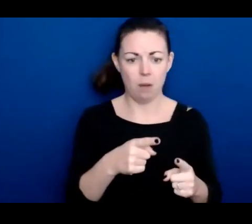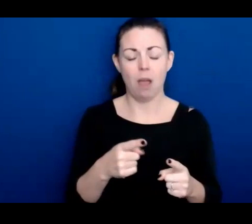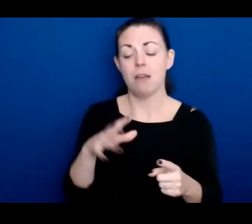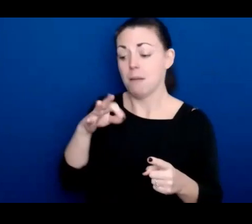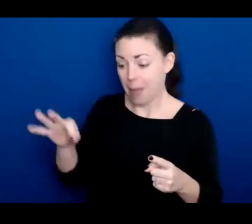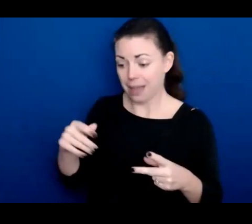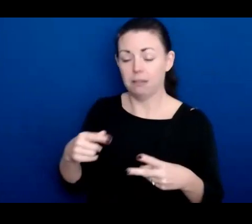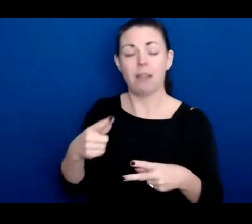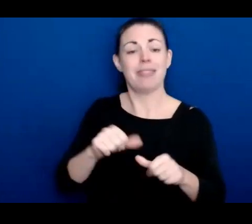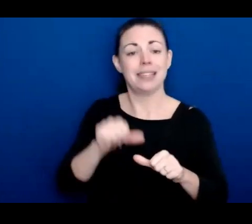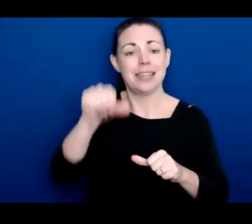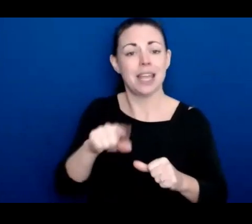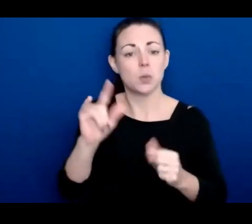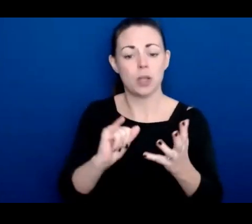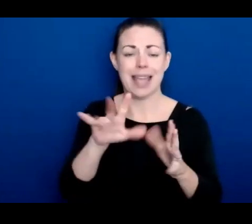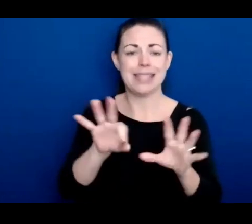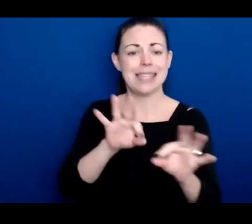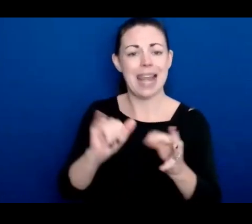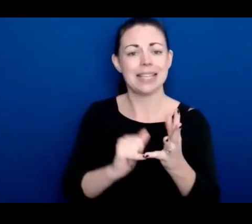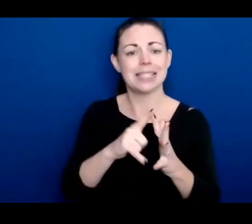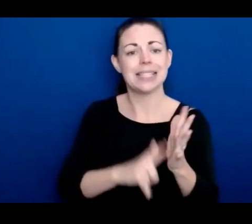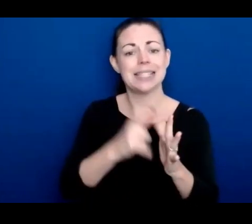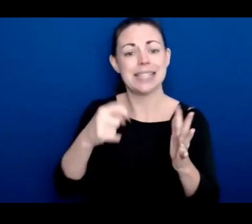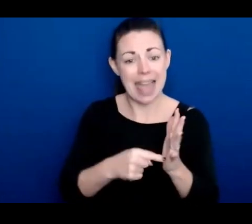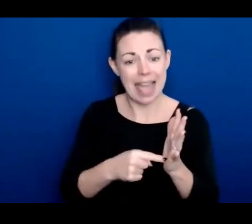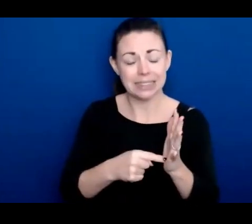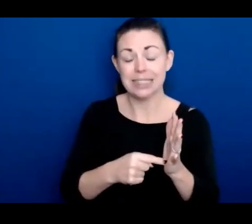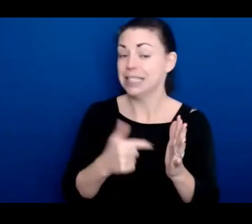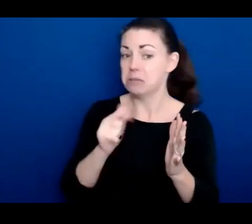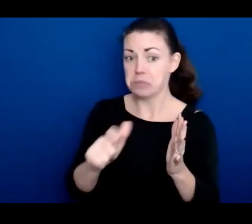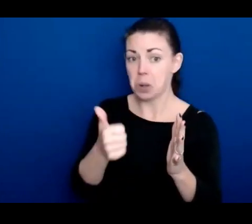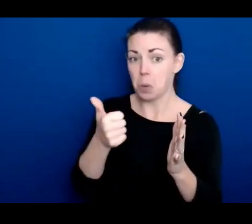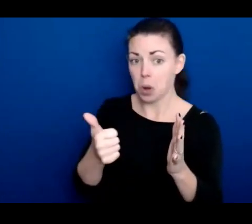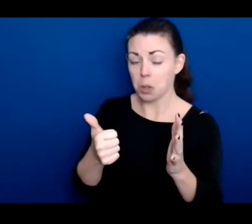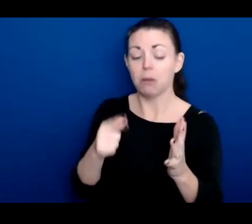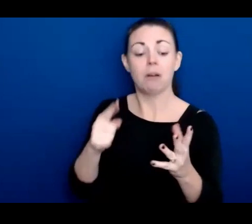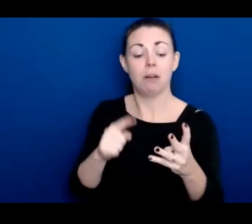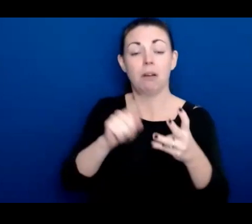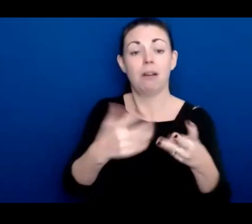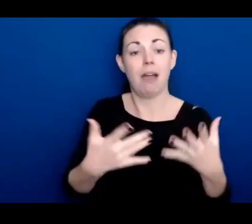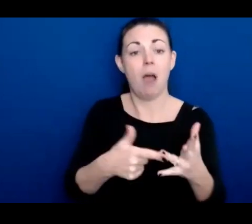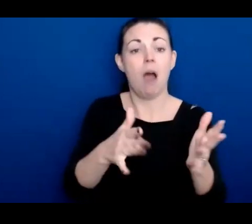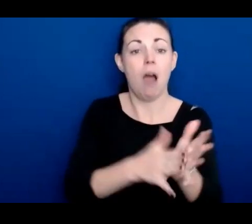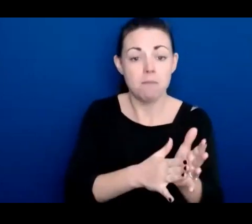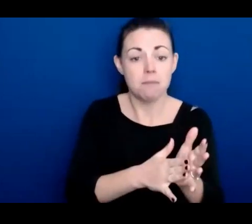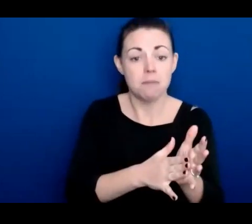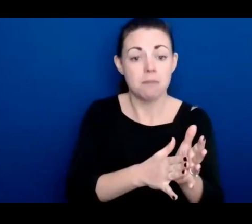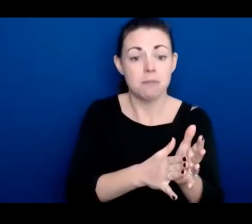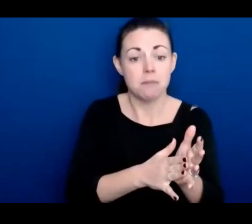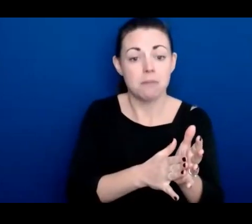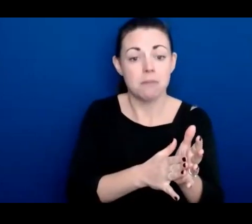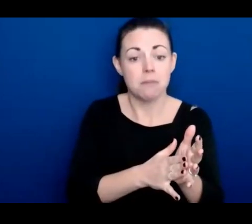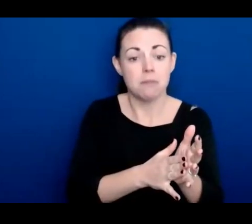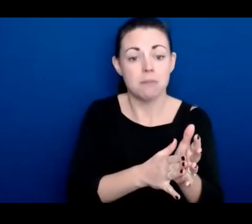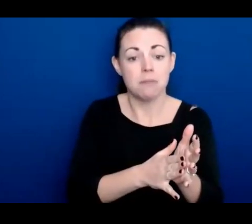current product. But actually, the Roger On is the Roger Pen had some limitations.